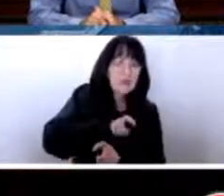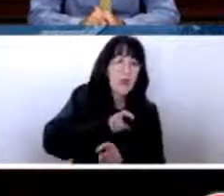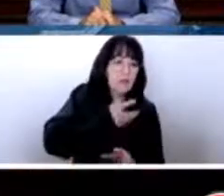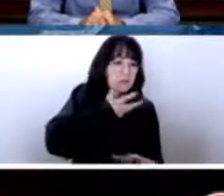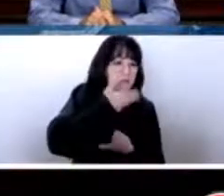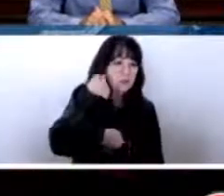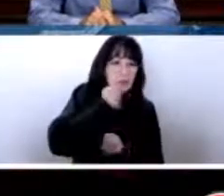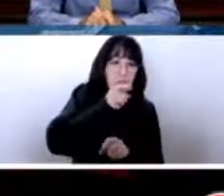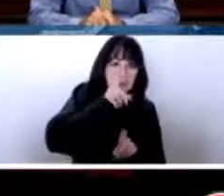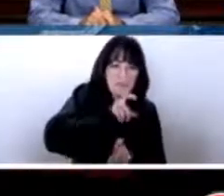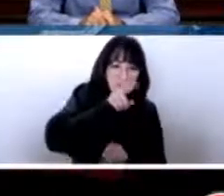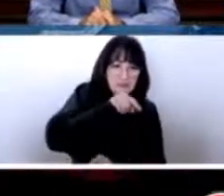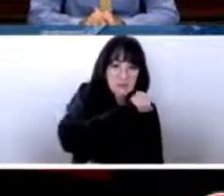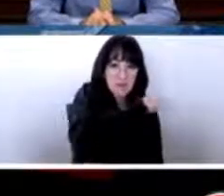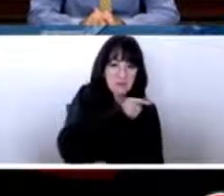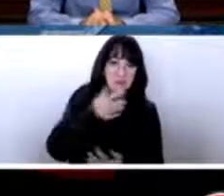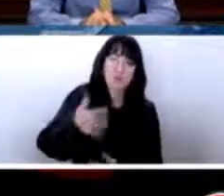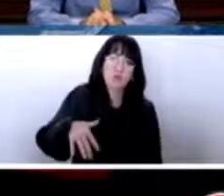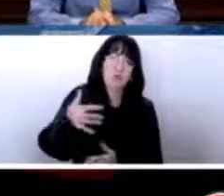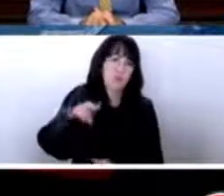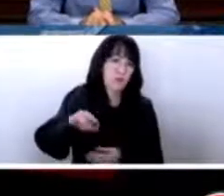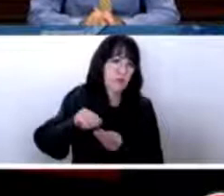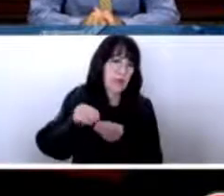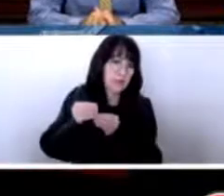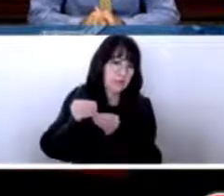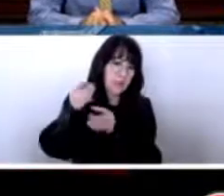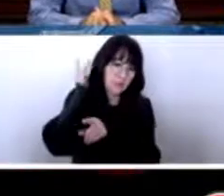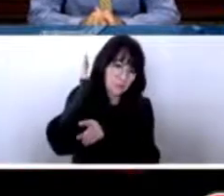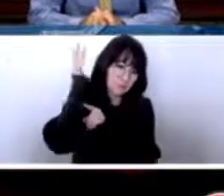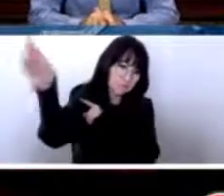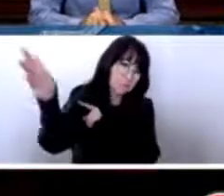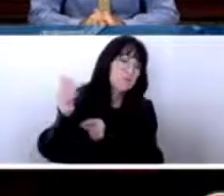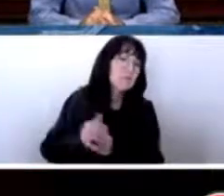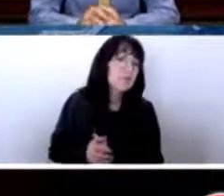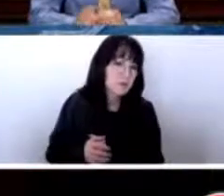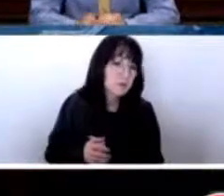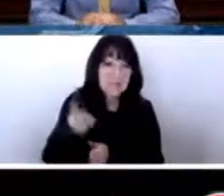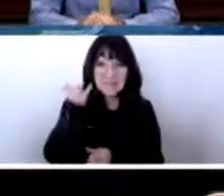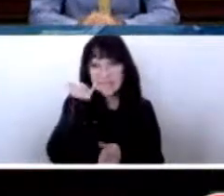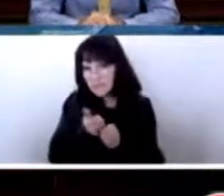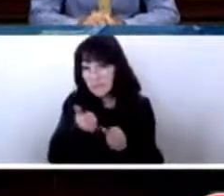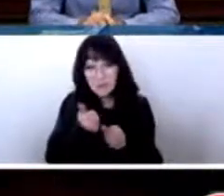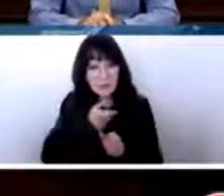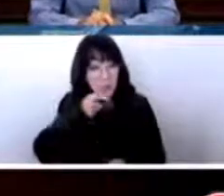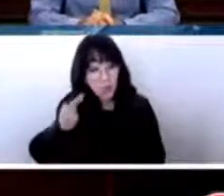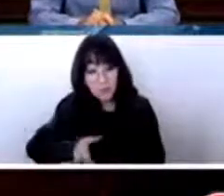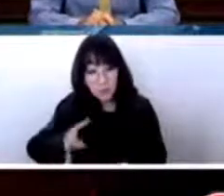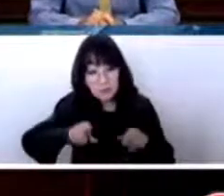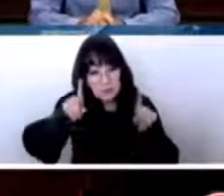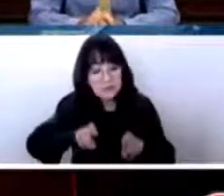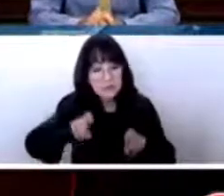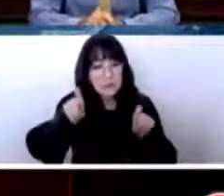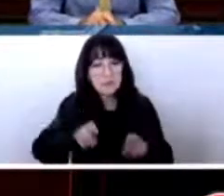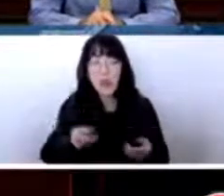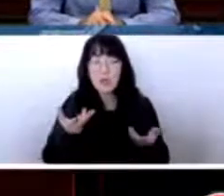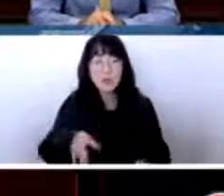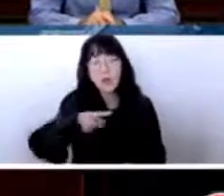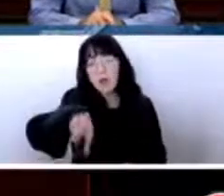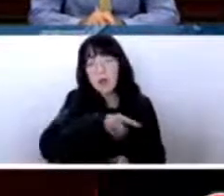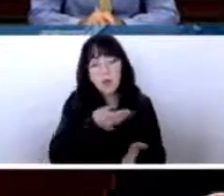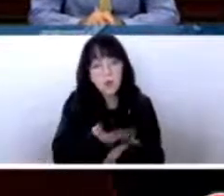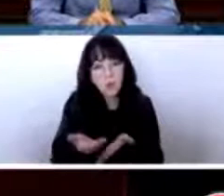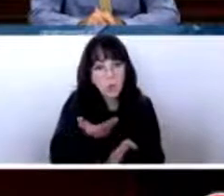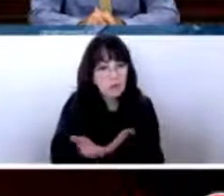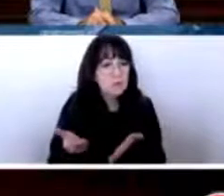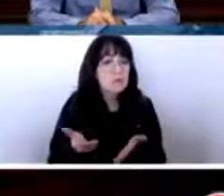so that's a good thing, but just be careful. If you don't need a test, don't just go to get a test to be sure